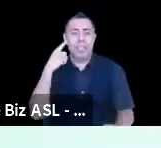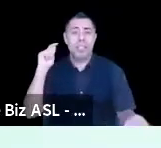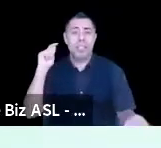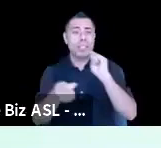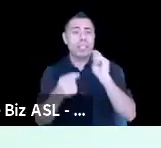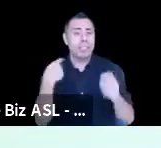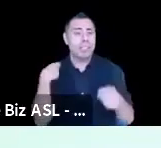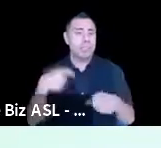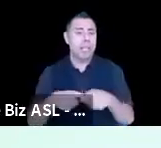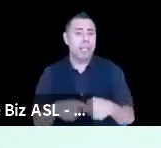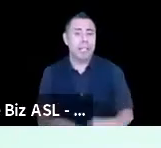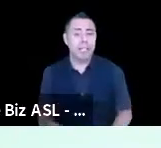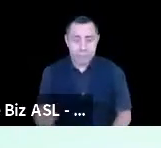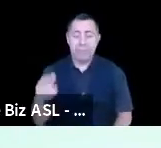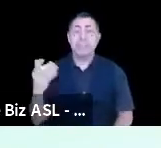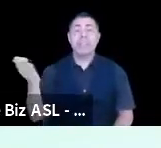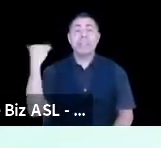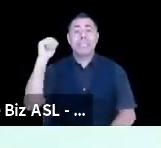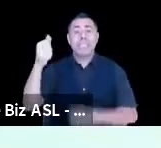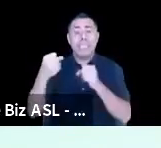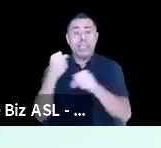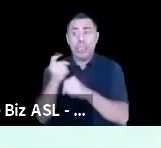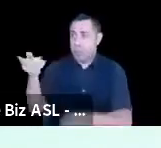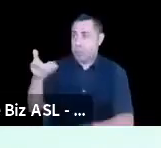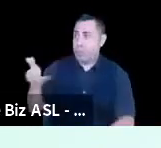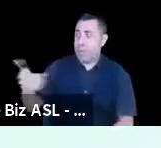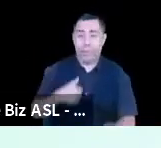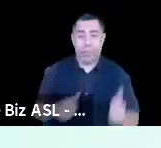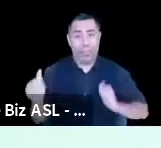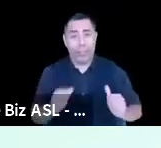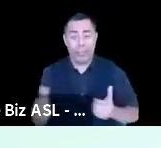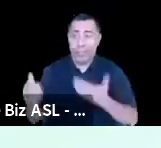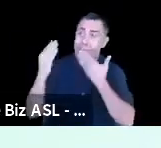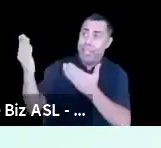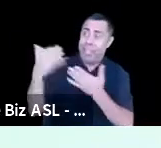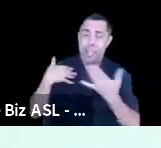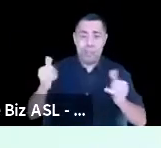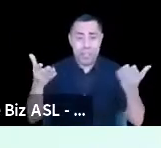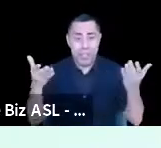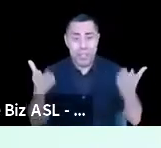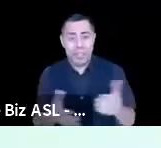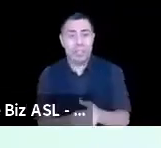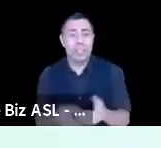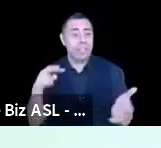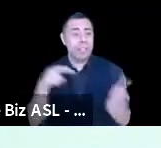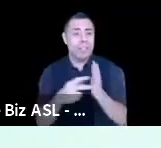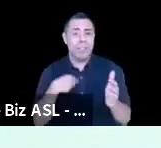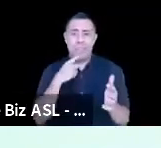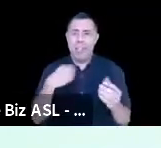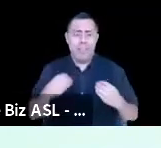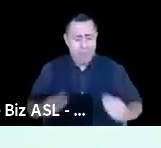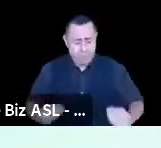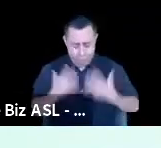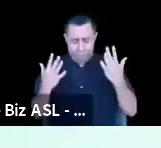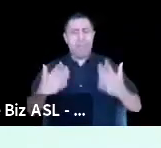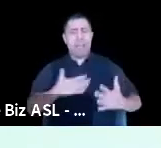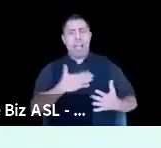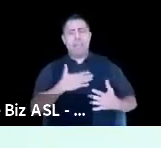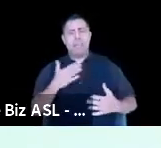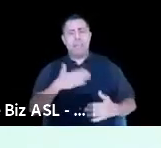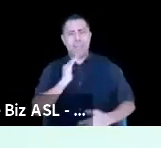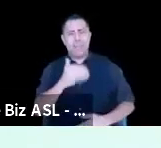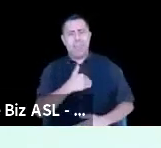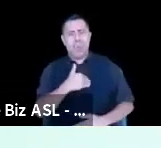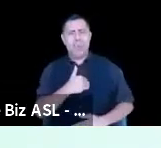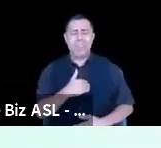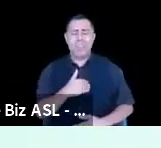10 años y gracias a él todavía estoy allí. Así que prefiero recordarlo con toda la alegría de mi alma por el gran